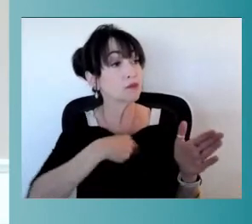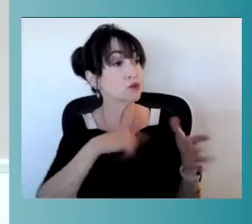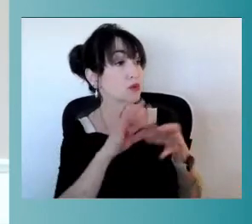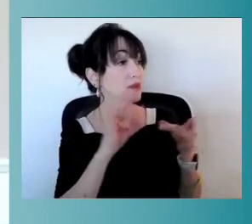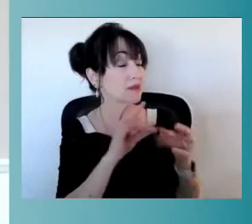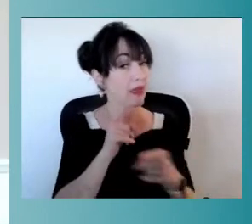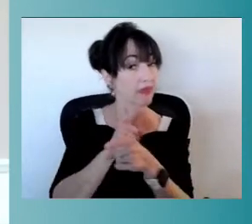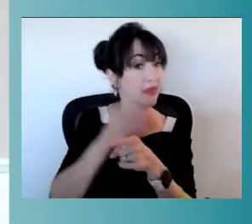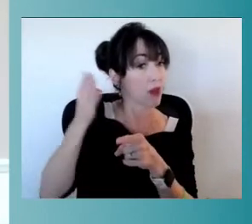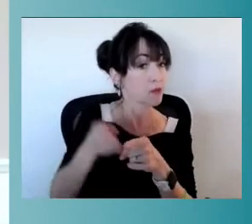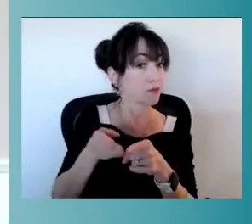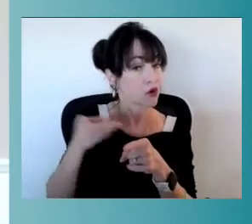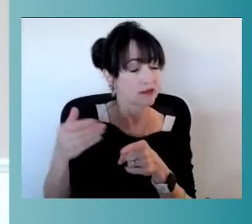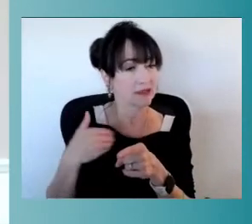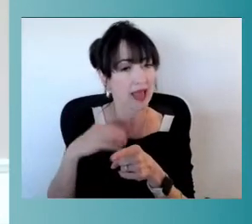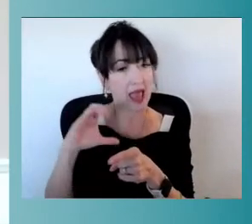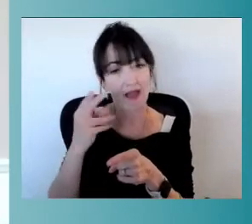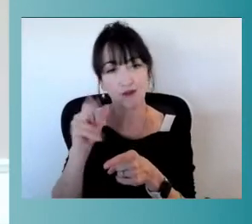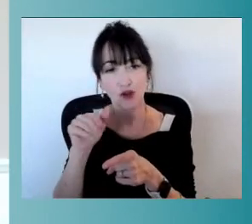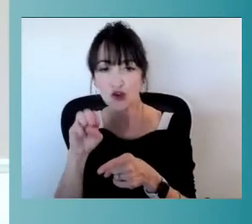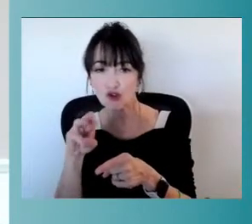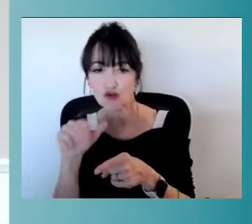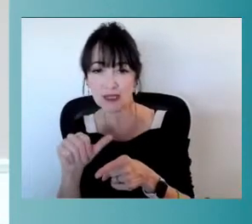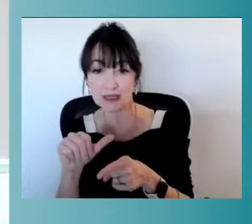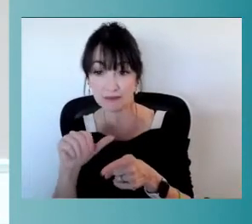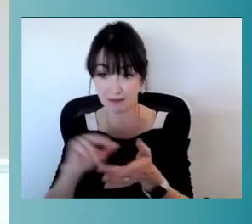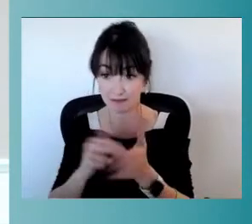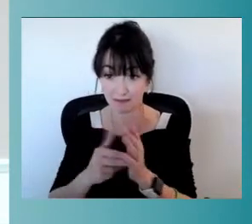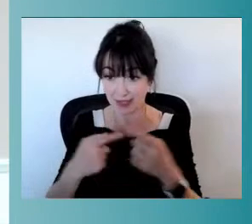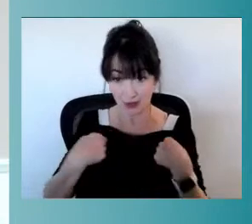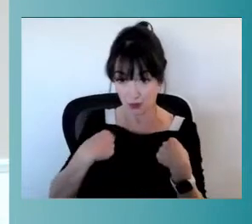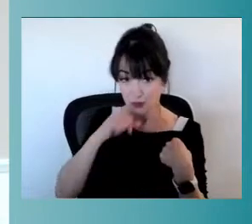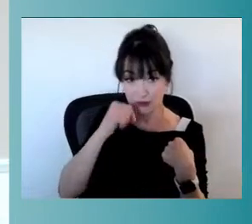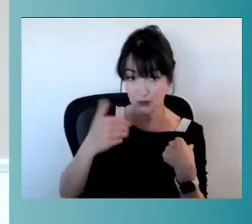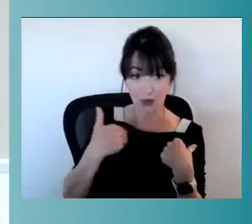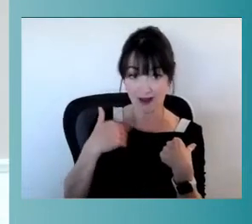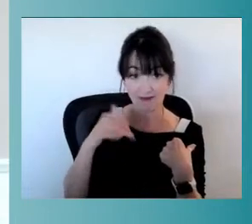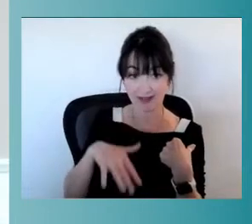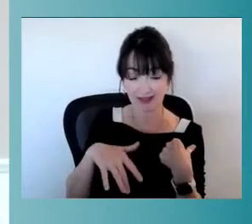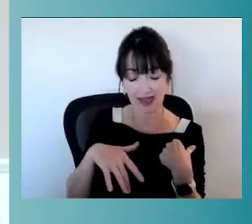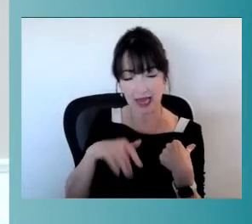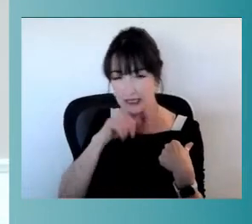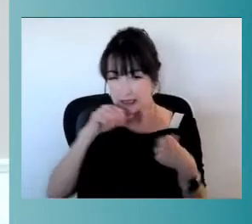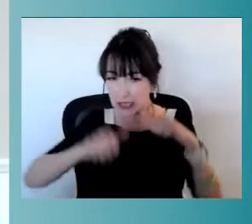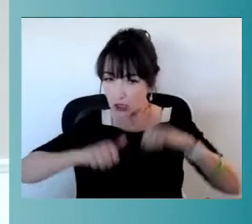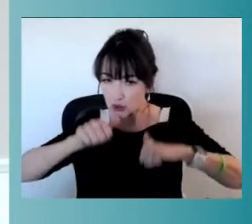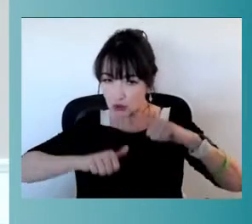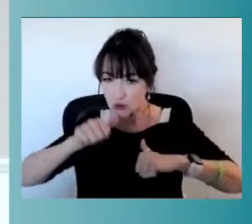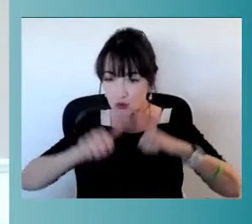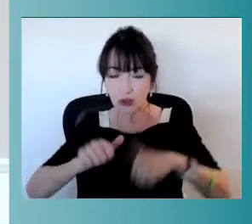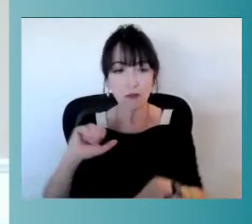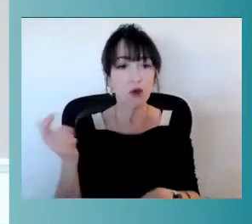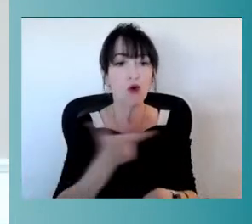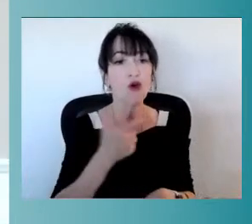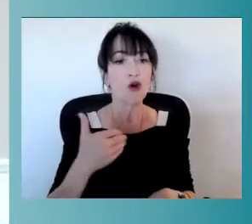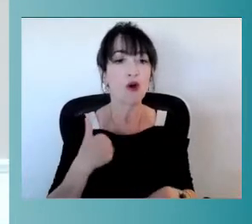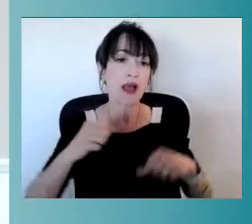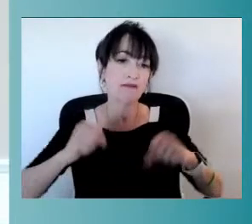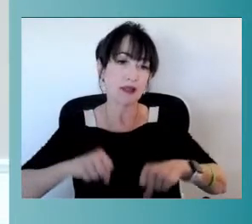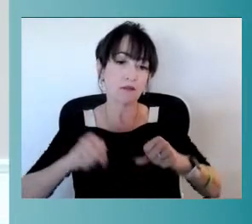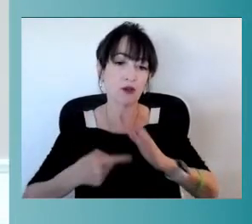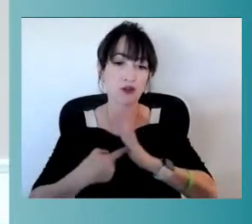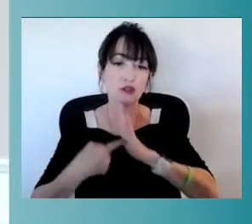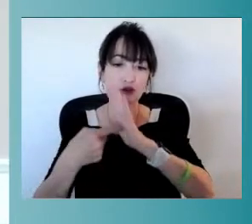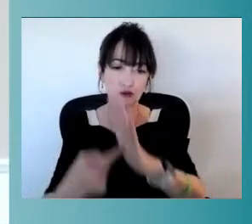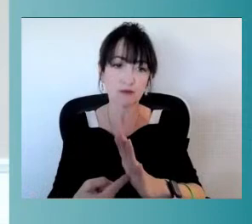kind of implies that maybe we don't or not sure, you know. But we all have the ability to demonstrate charisma. So let me